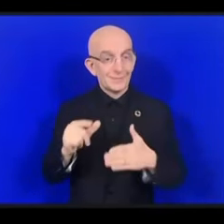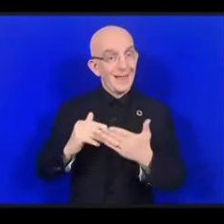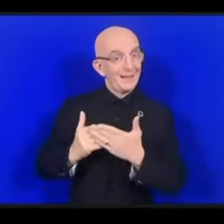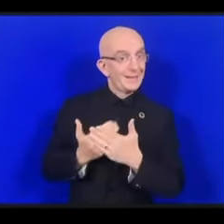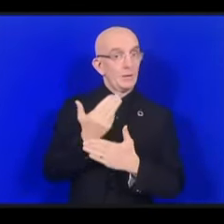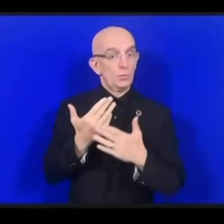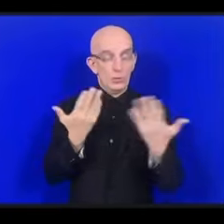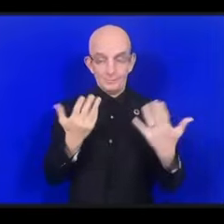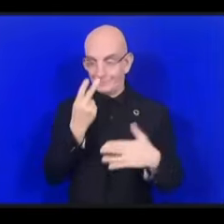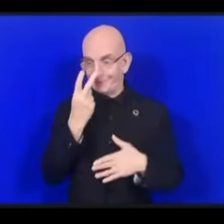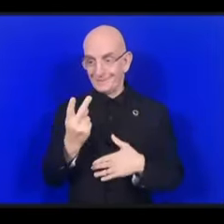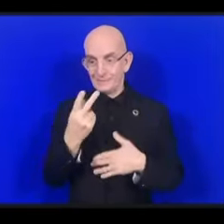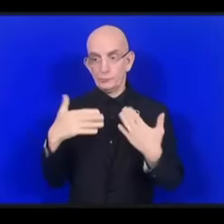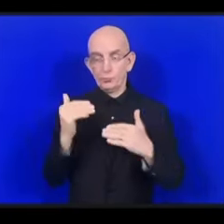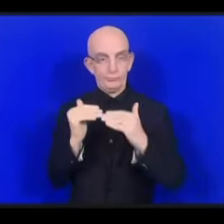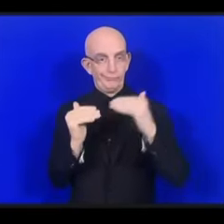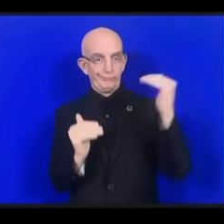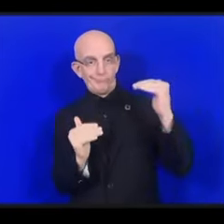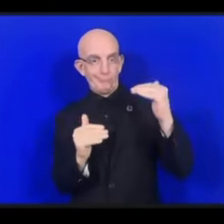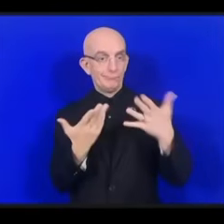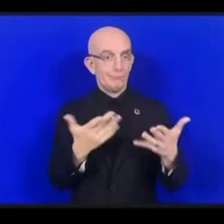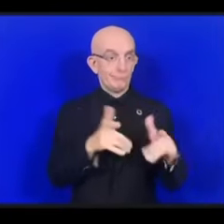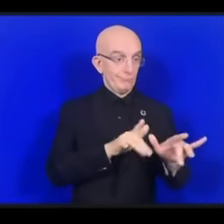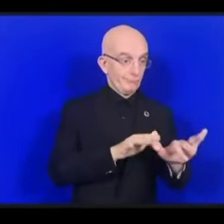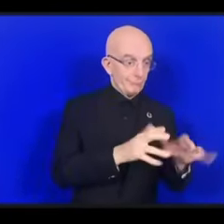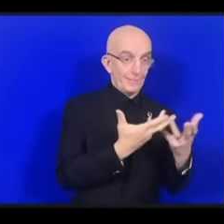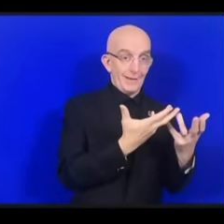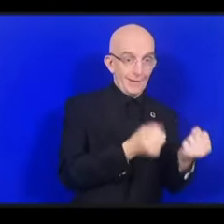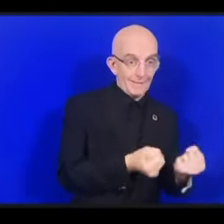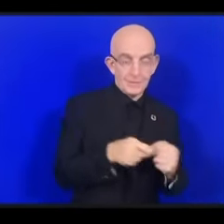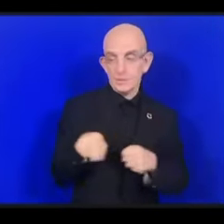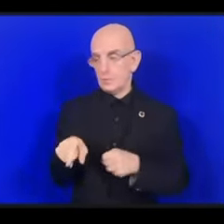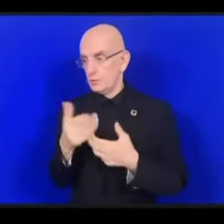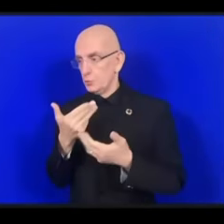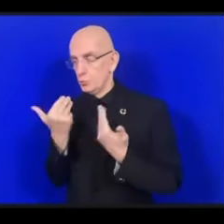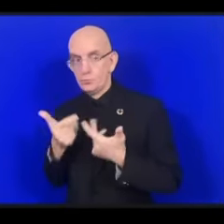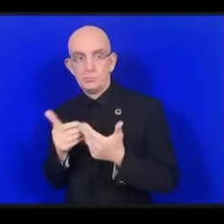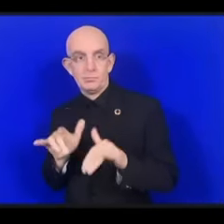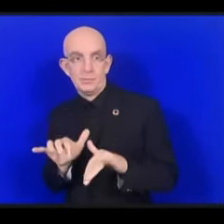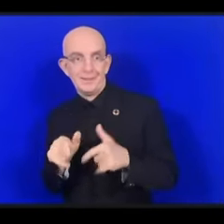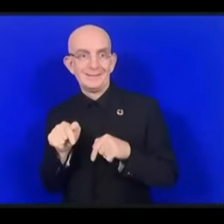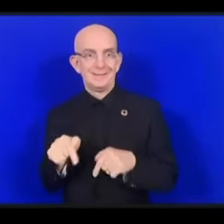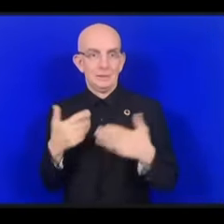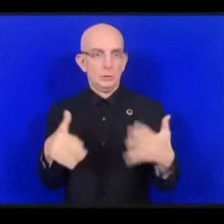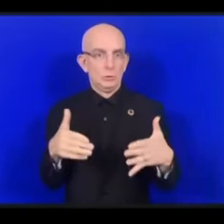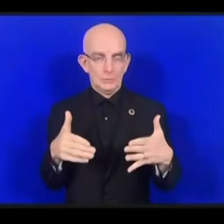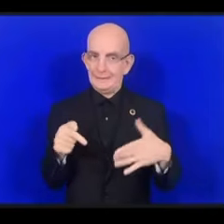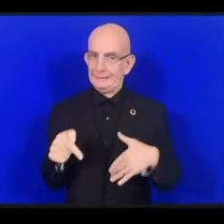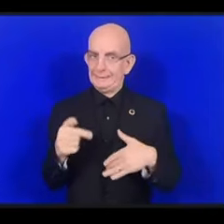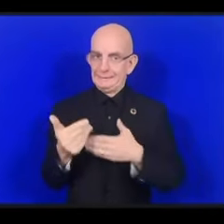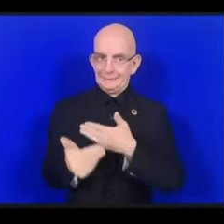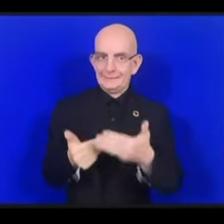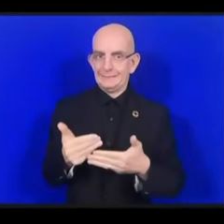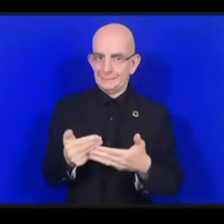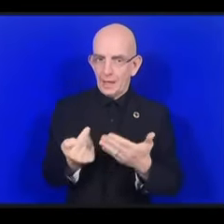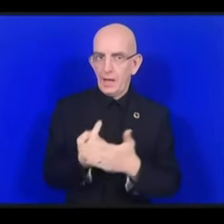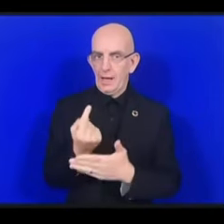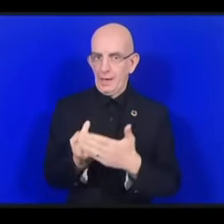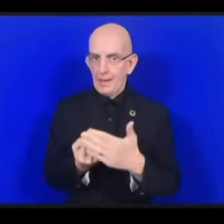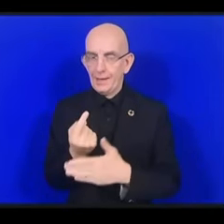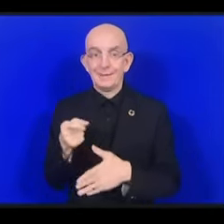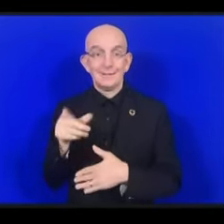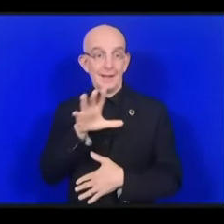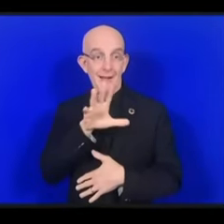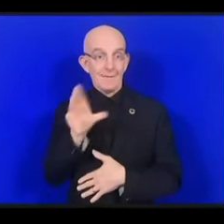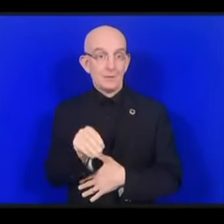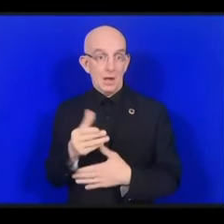cost. That is why multilateral forums such as the IGF must be utilized as